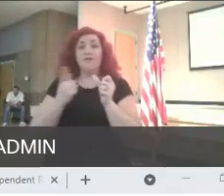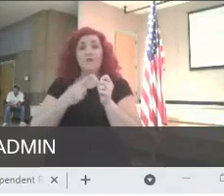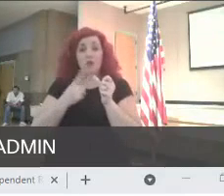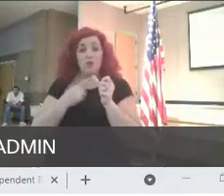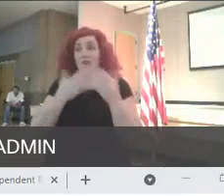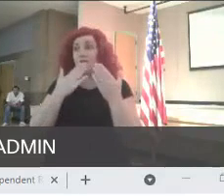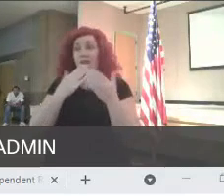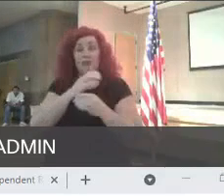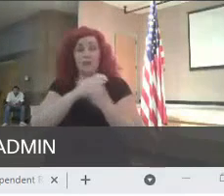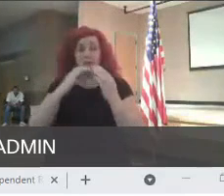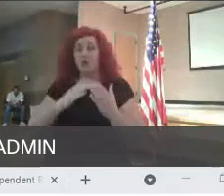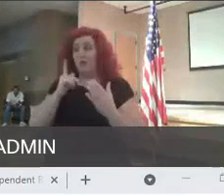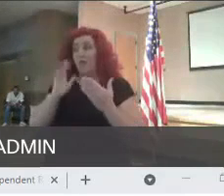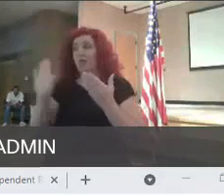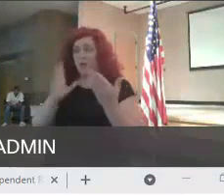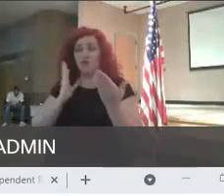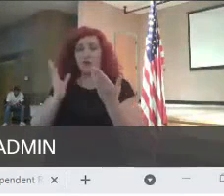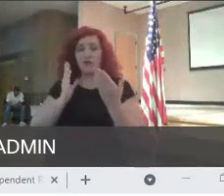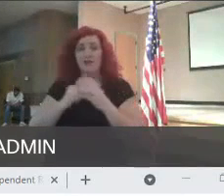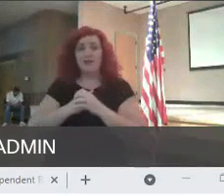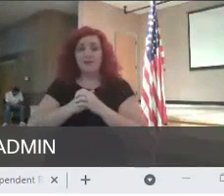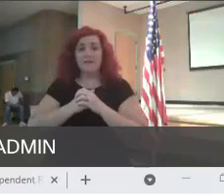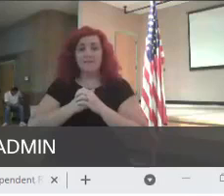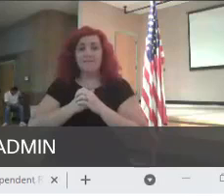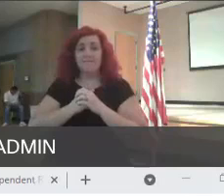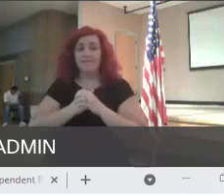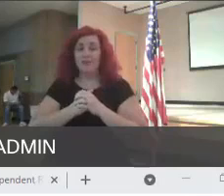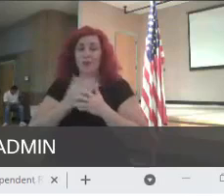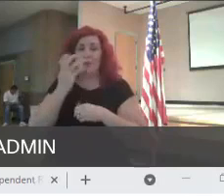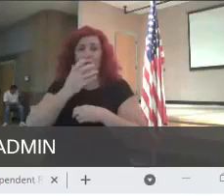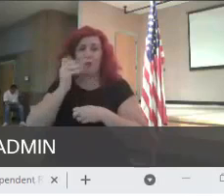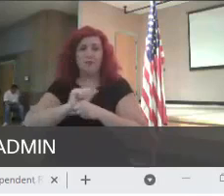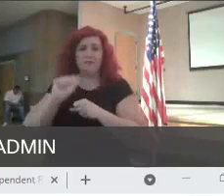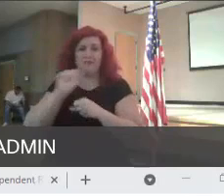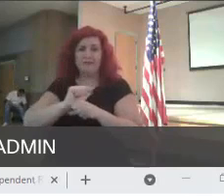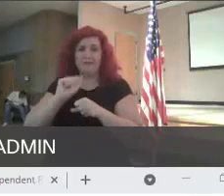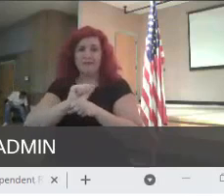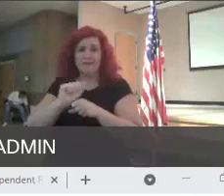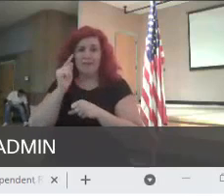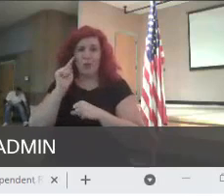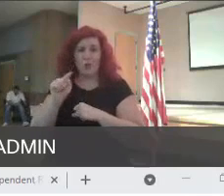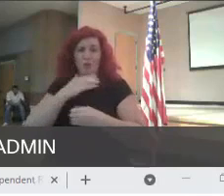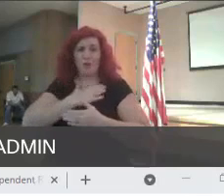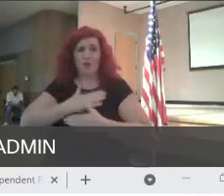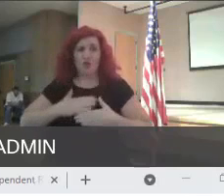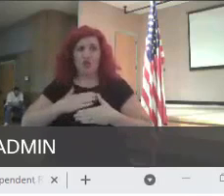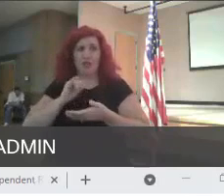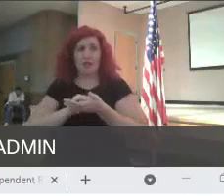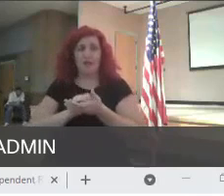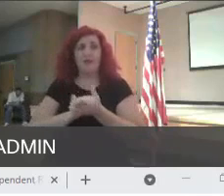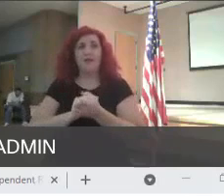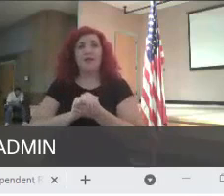the commissioners for their service. It is a lot of work that you guys are doing, and we appreciate it very much.